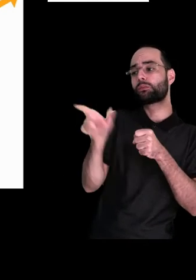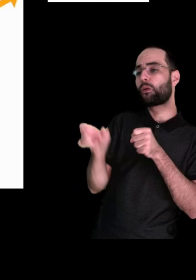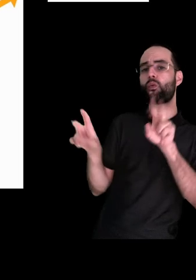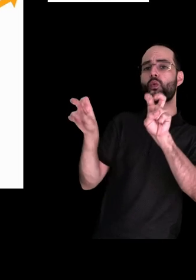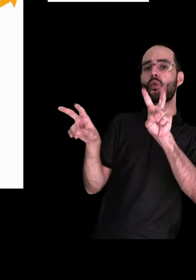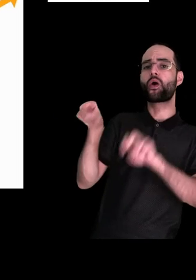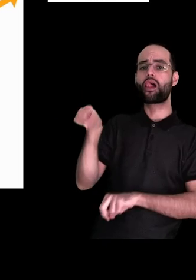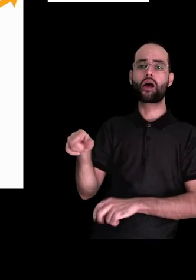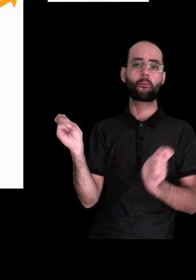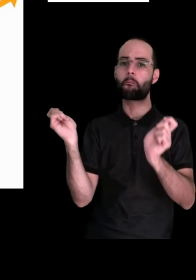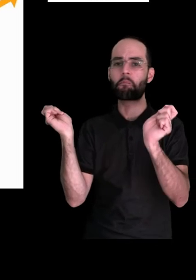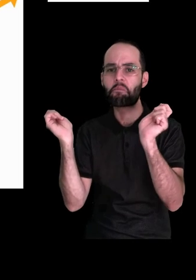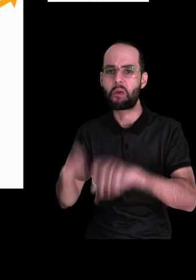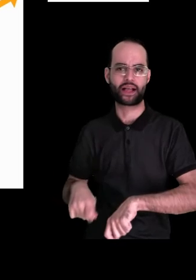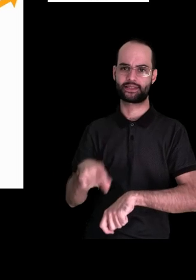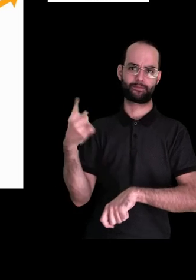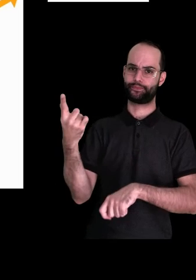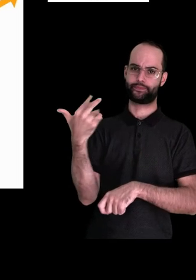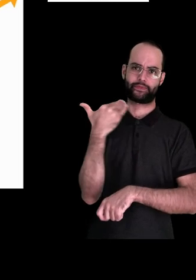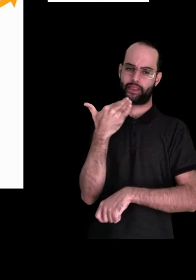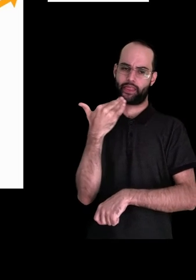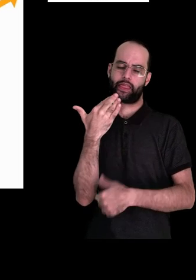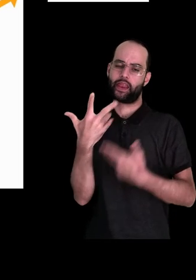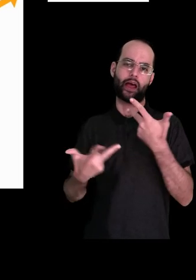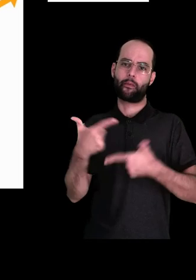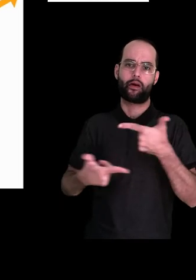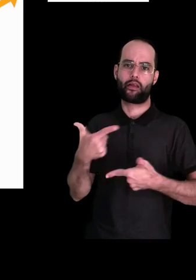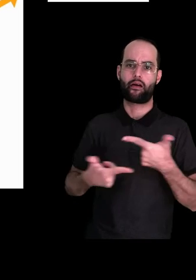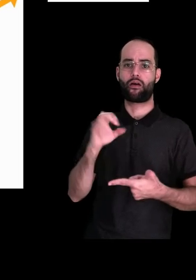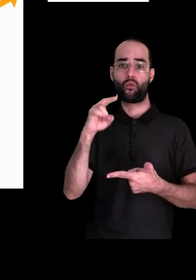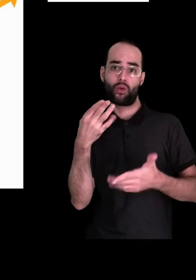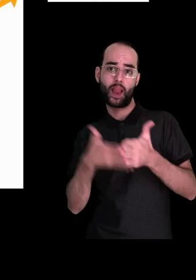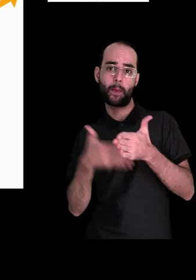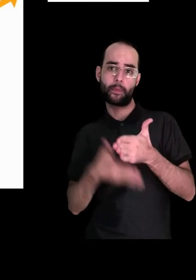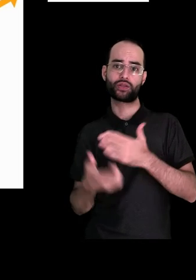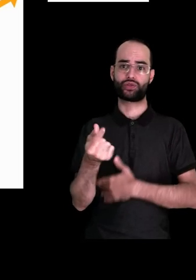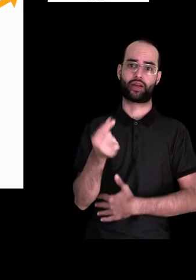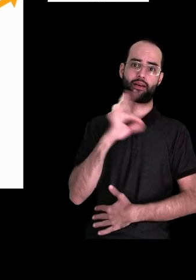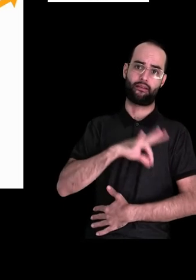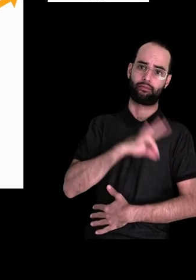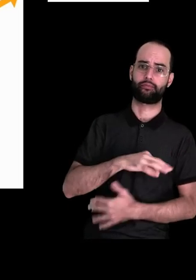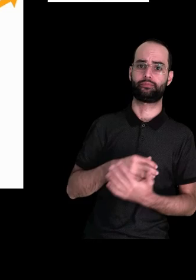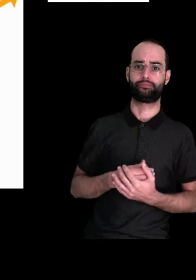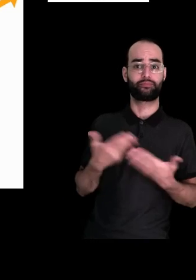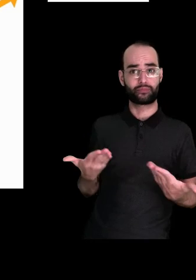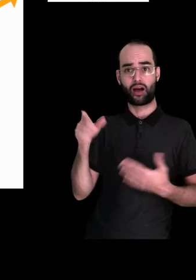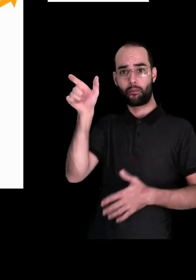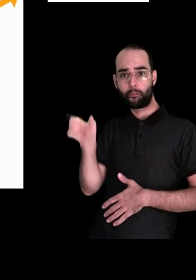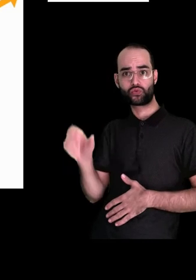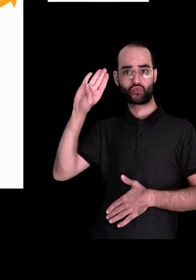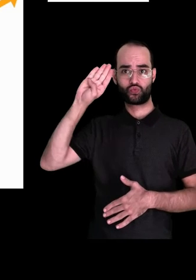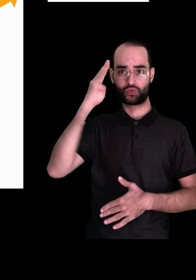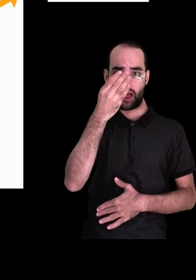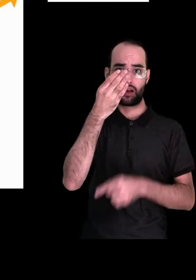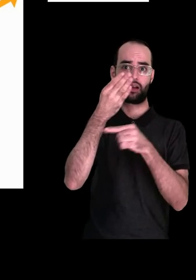limit. On the right, you find a color image of a money bag in yellow and the dollar sign in green on it.